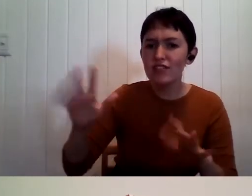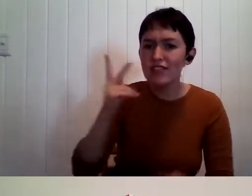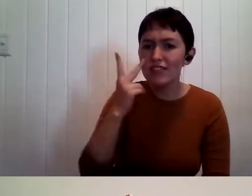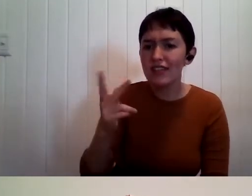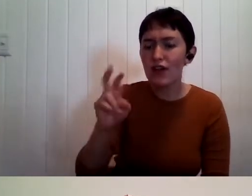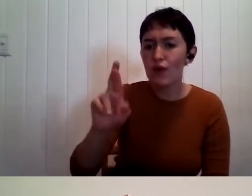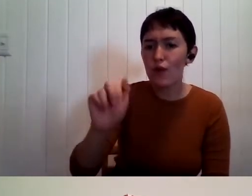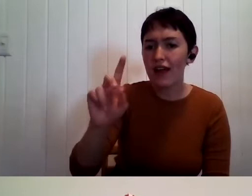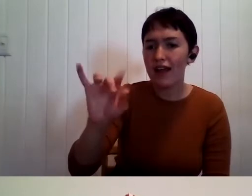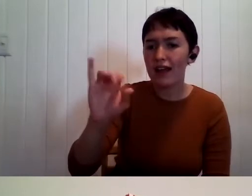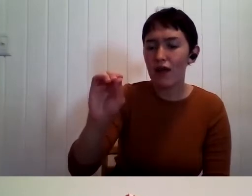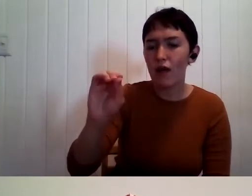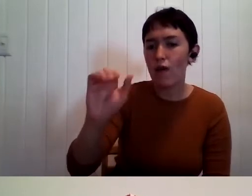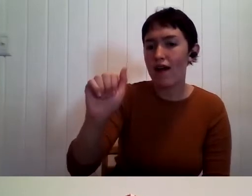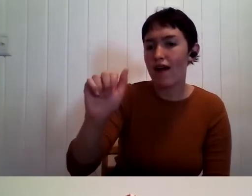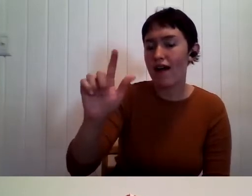I have not.